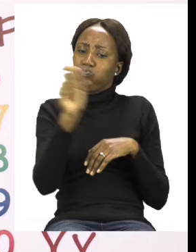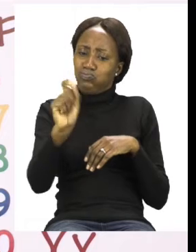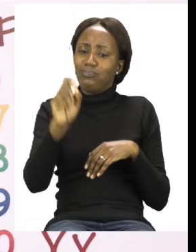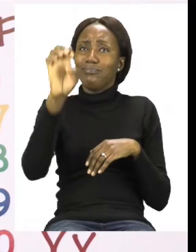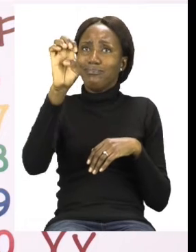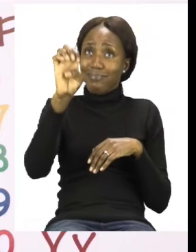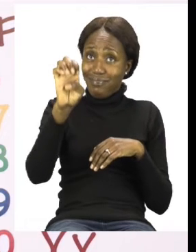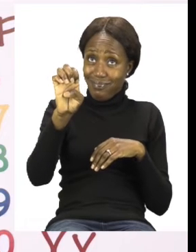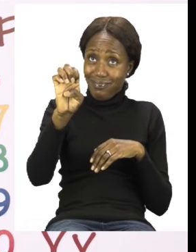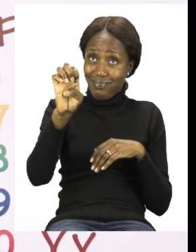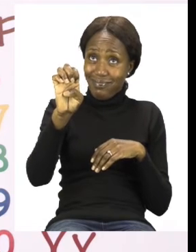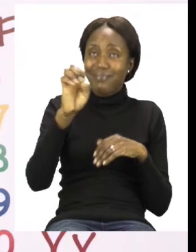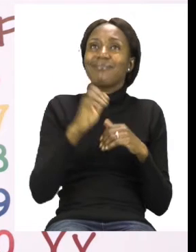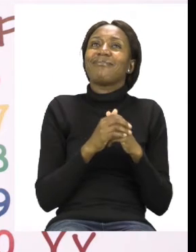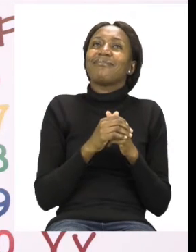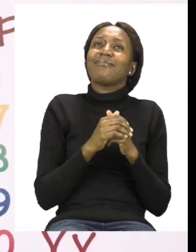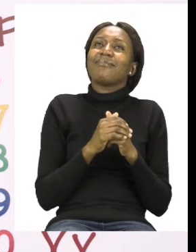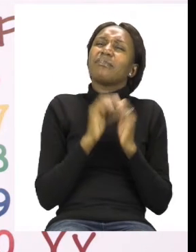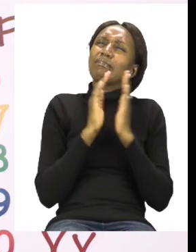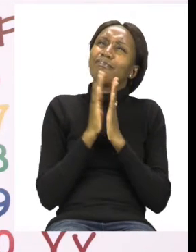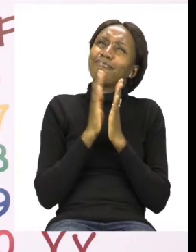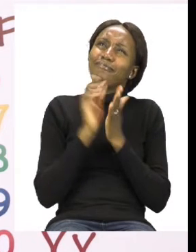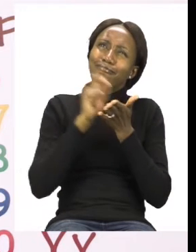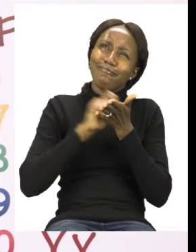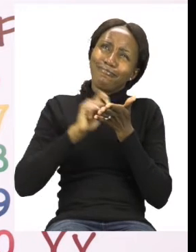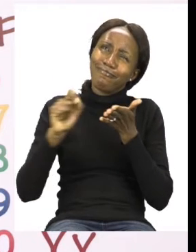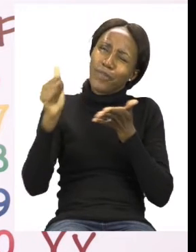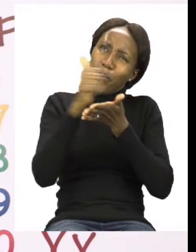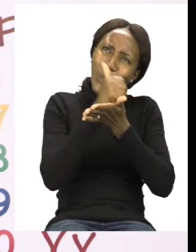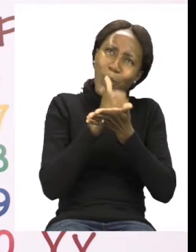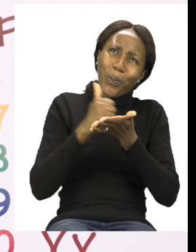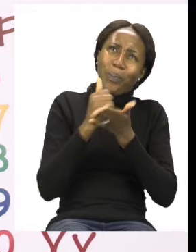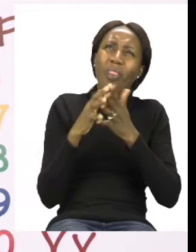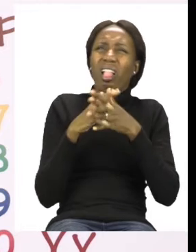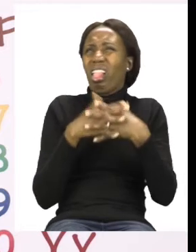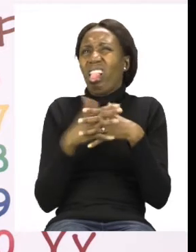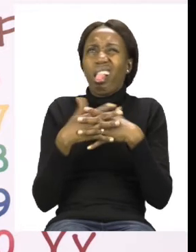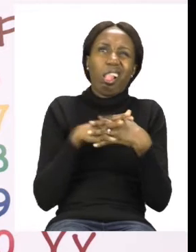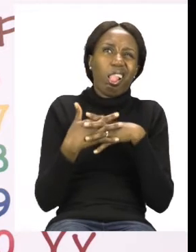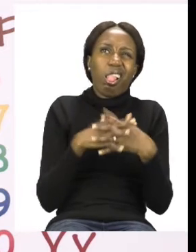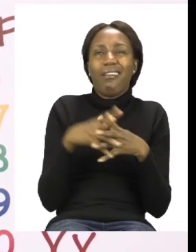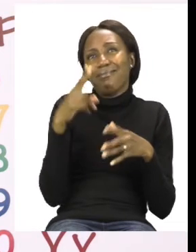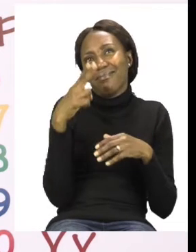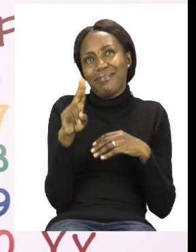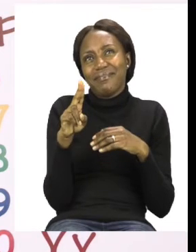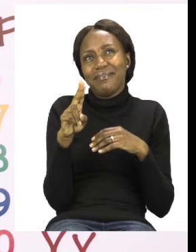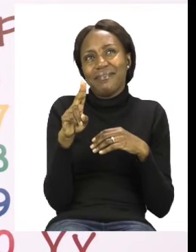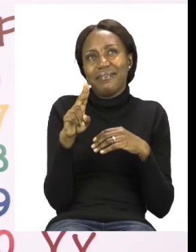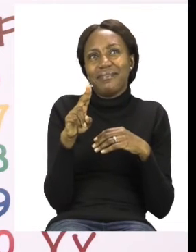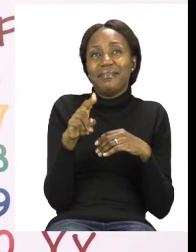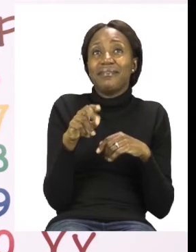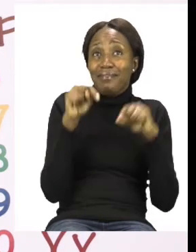E. Please, boys and girls, make sure that your handwriting is neat when you're doing this. Now we have the